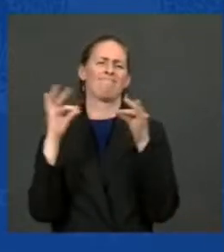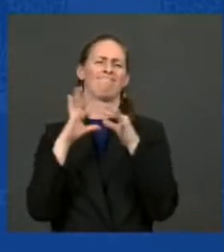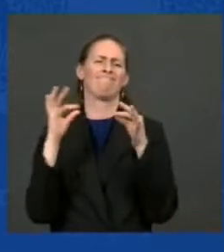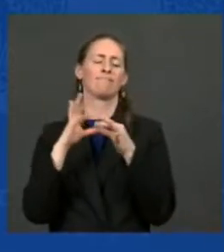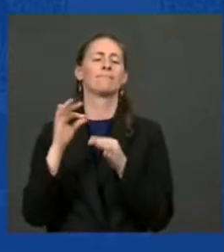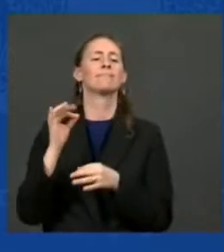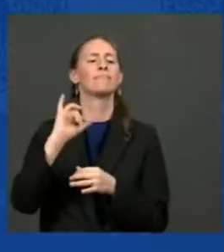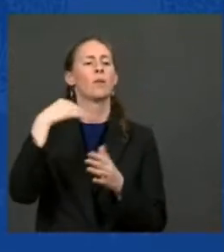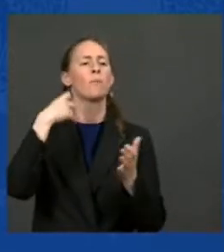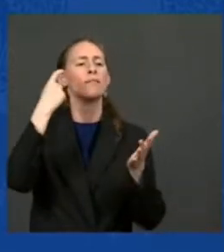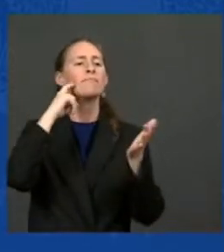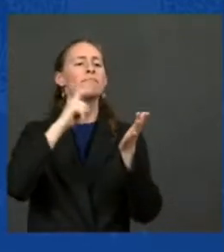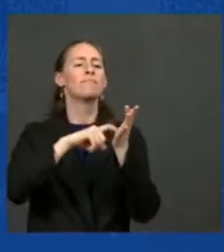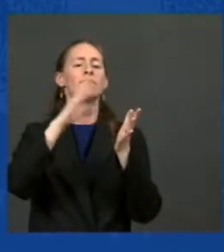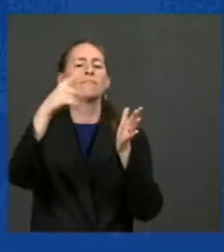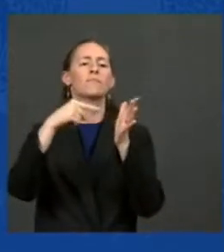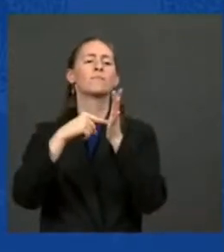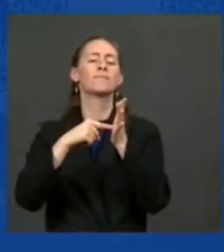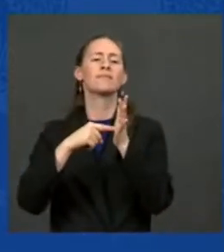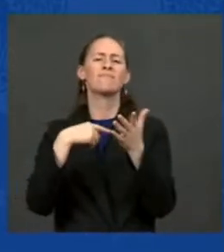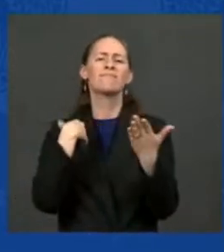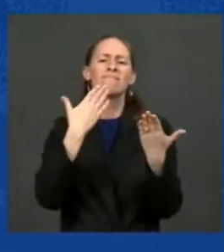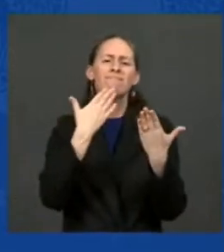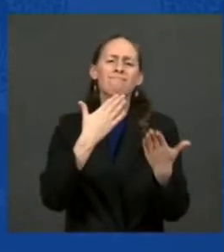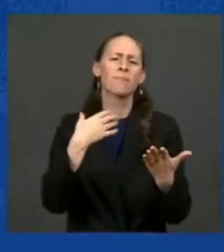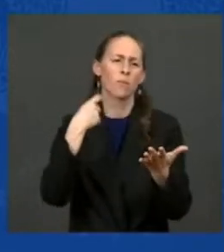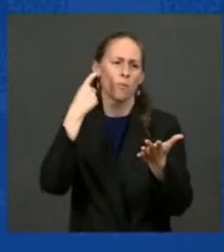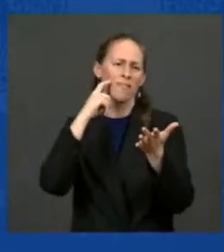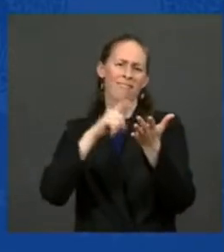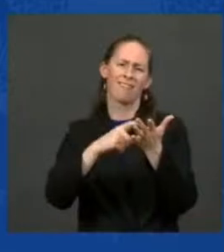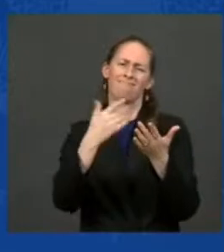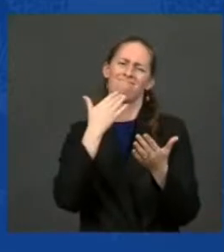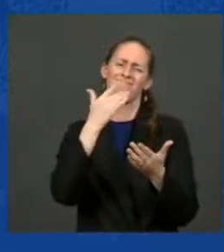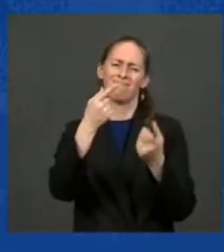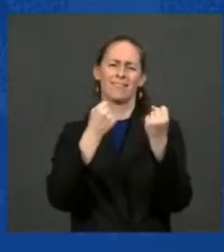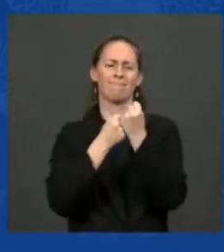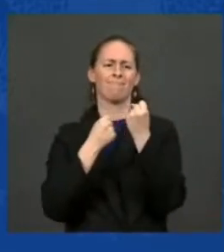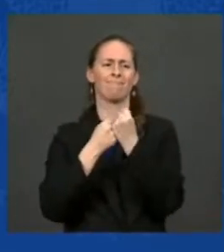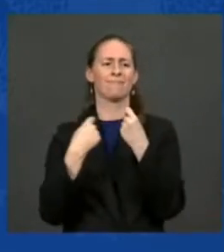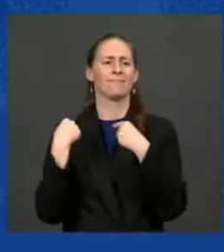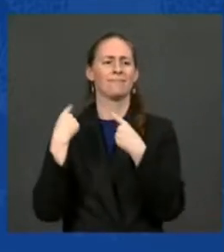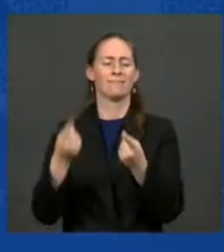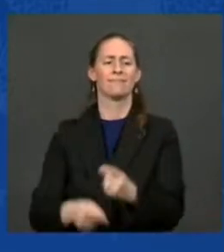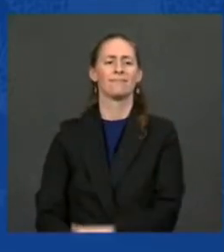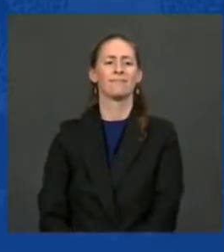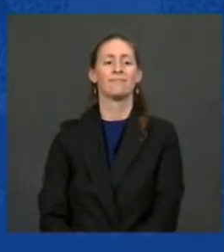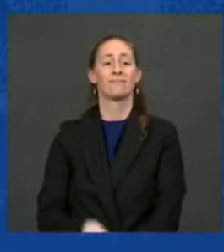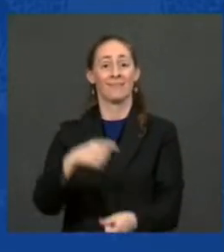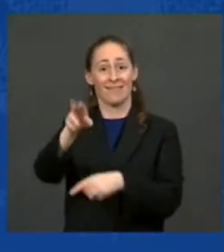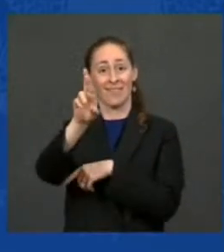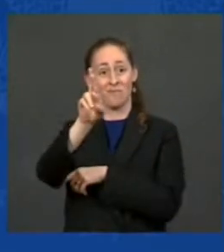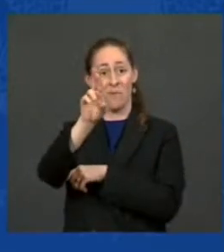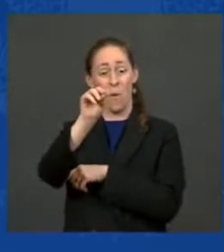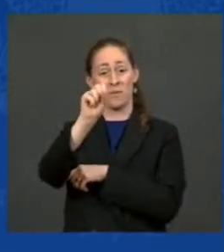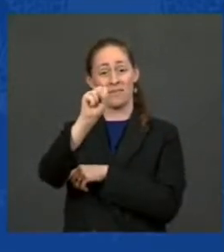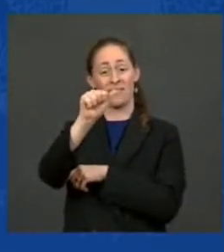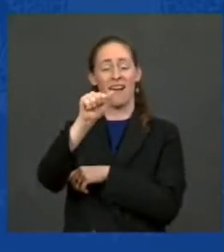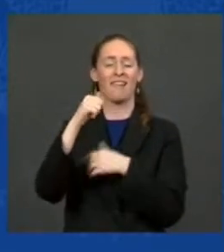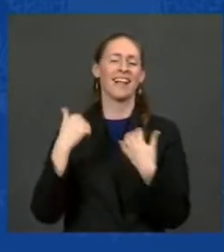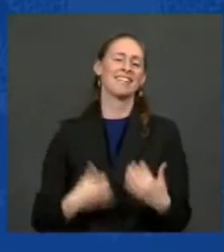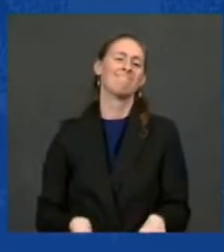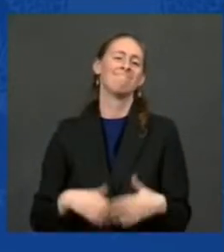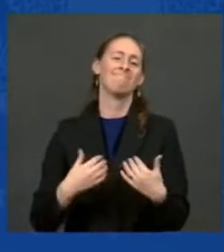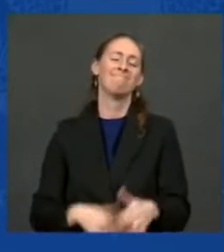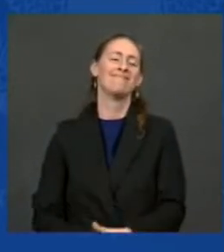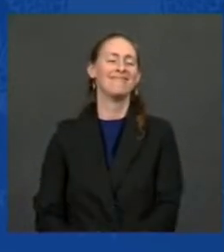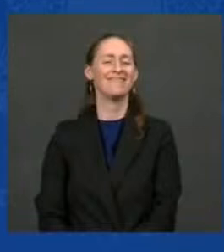thank you for your help and your support. And Rosa DeLauro. Rosa, I don't owe as